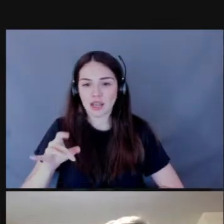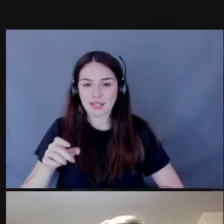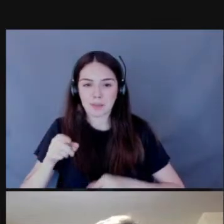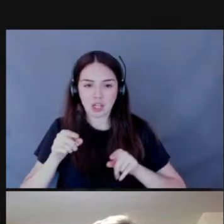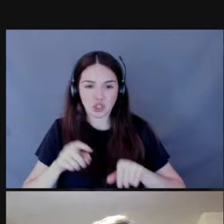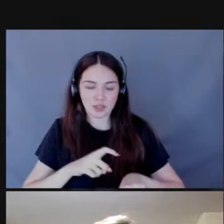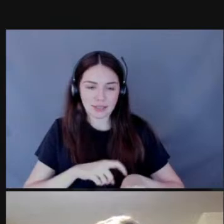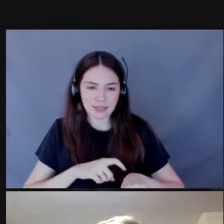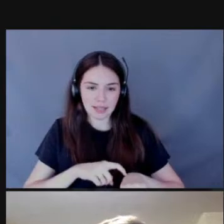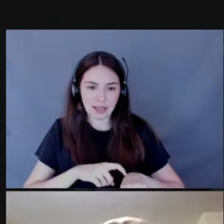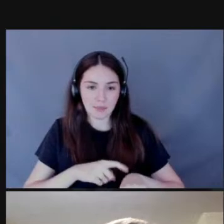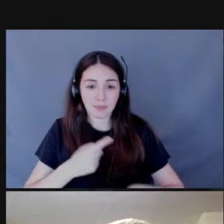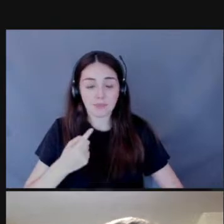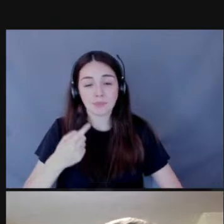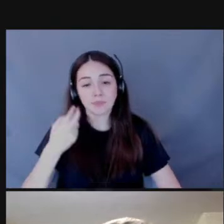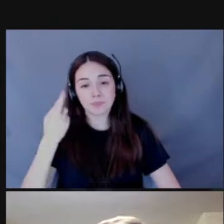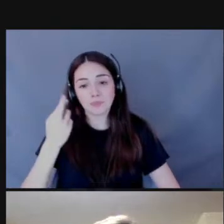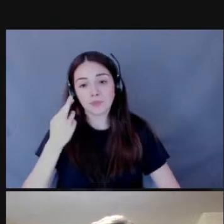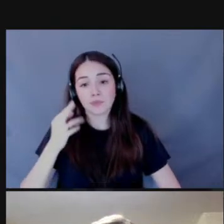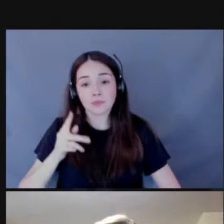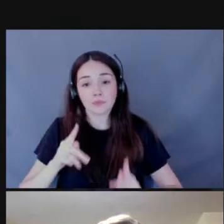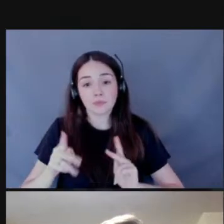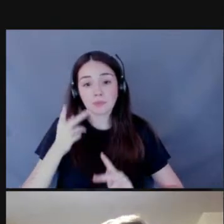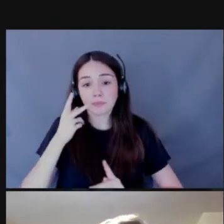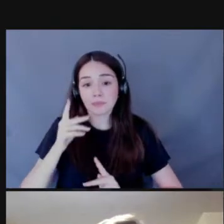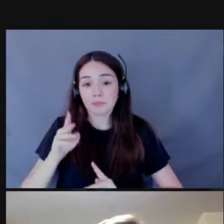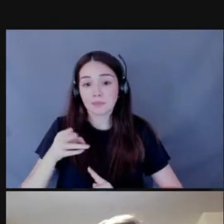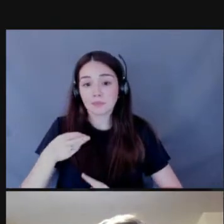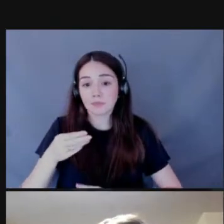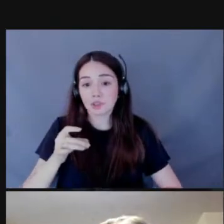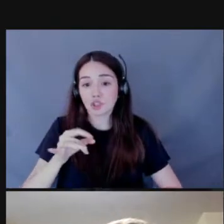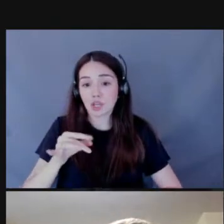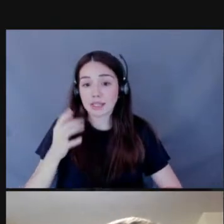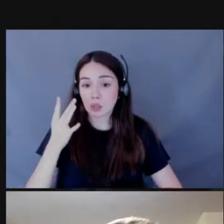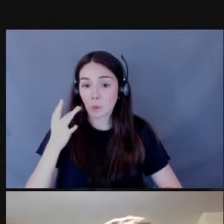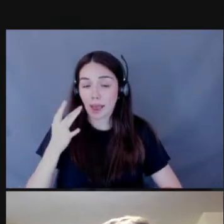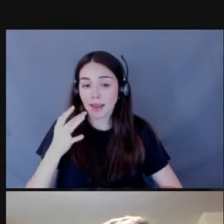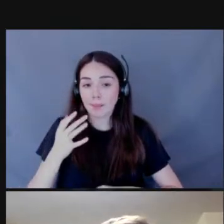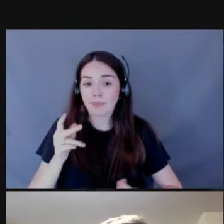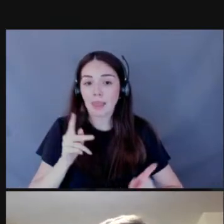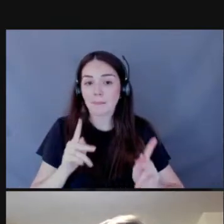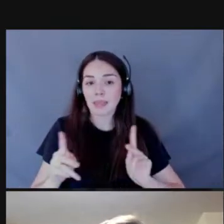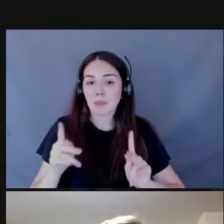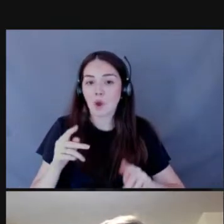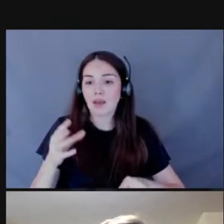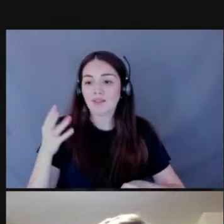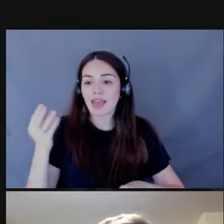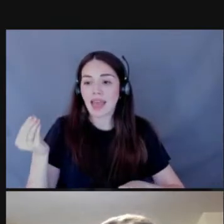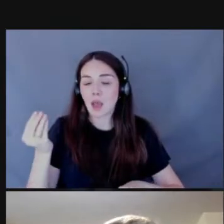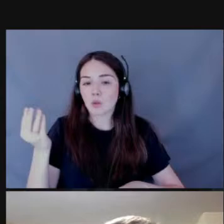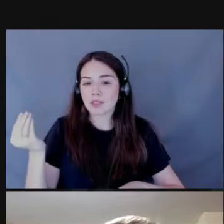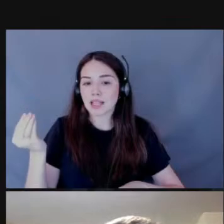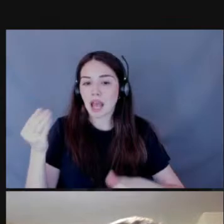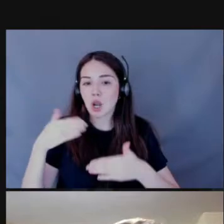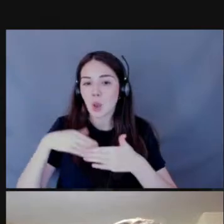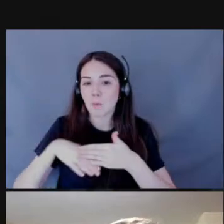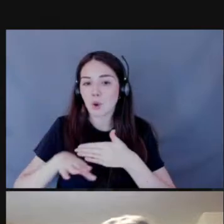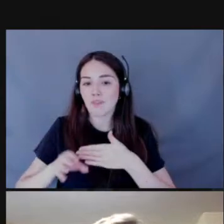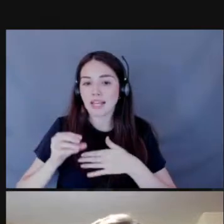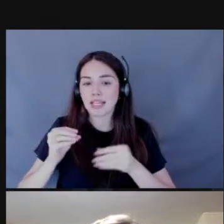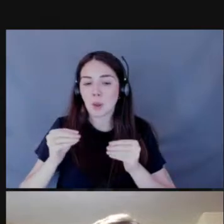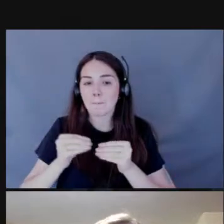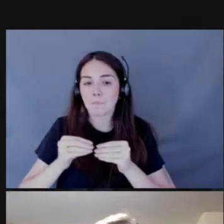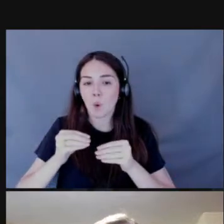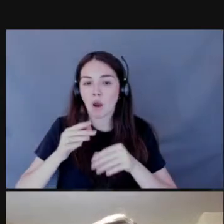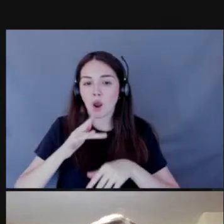And one reason why people see Chessie is because you have people from the outside moving into rural places,